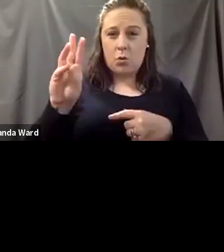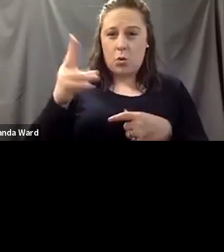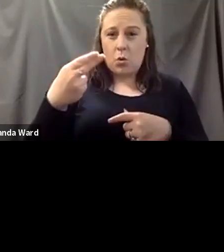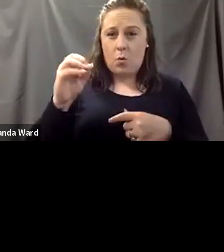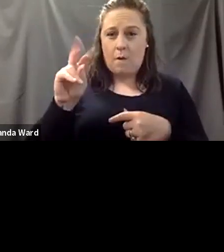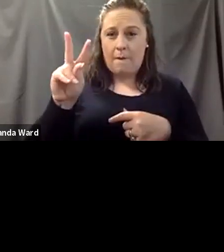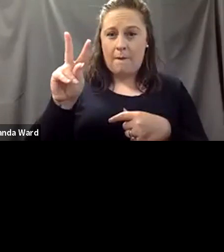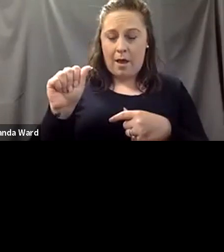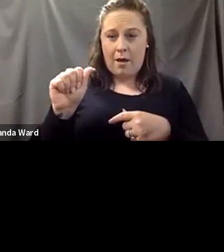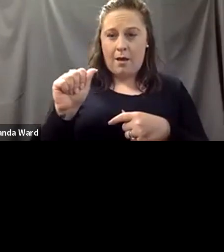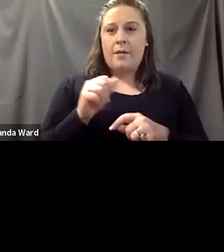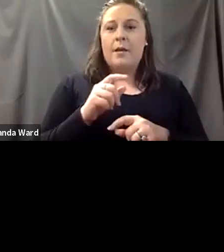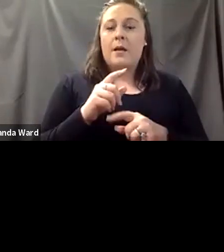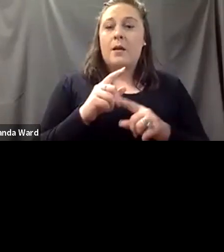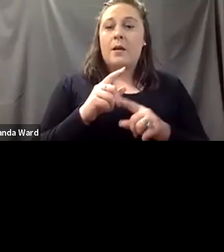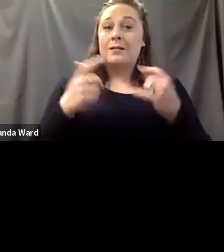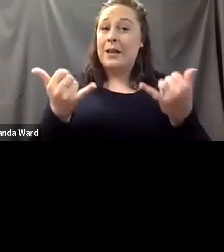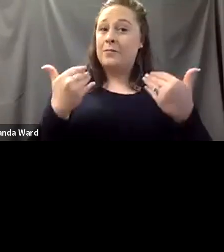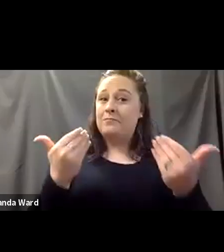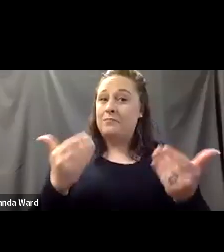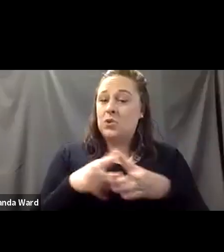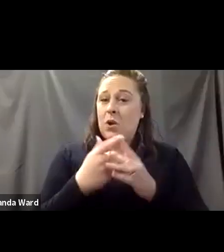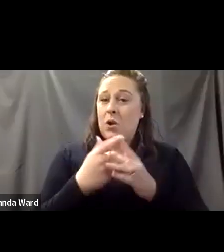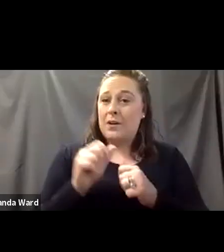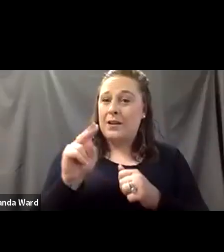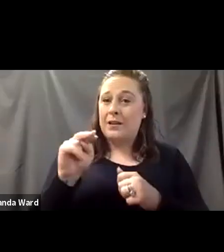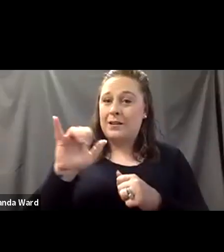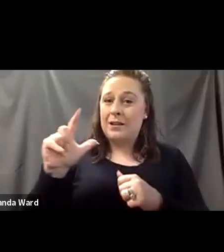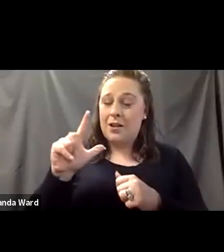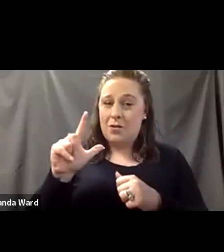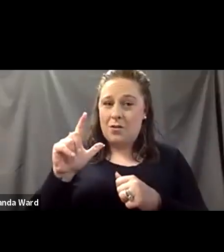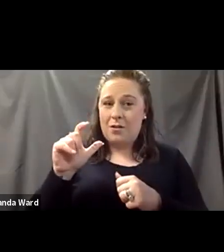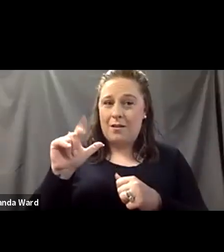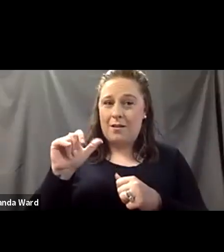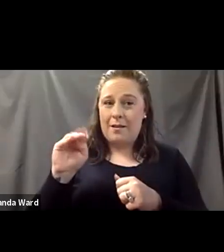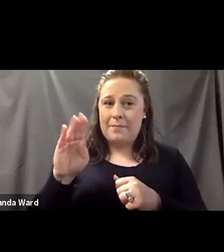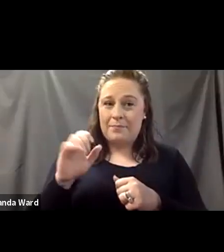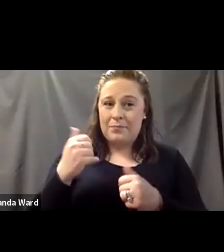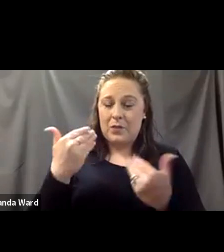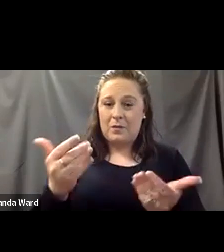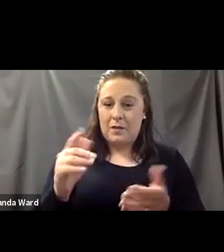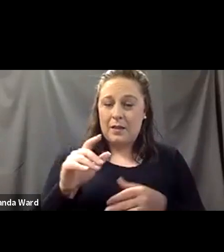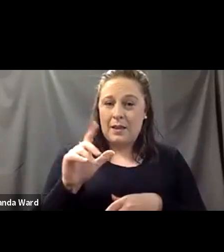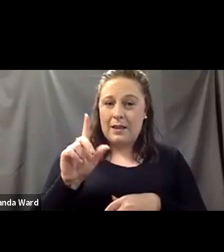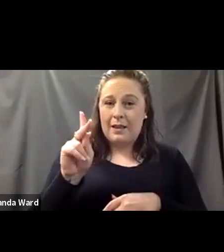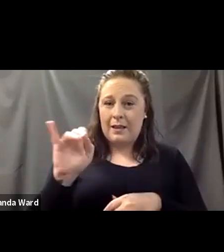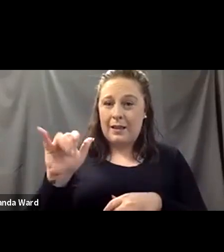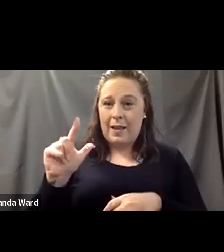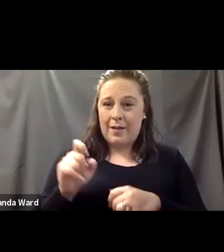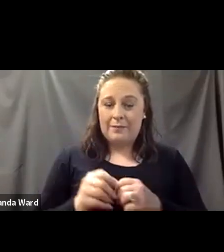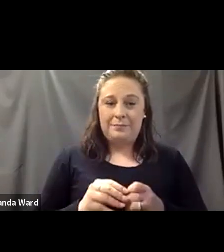But without further ado, we'll start with Mr. Neil Lamb. Feel free to introduce yourself, and we'll roll into Kyle and continue with the